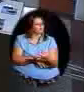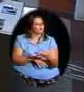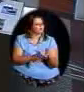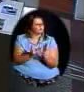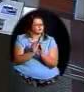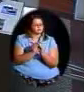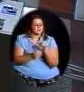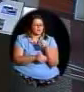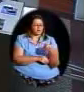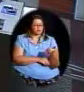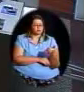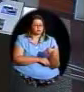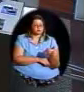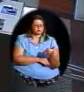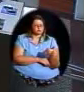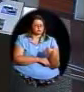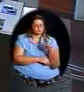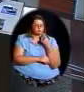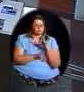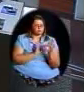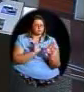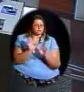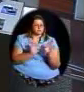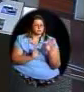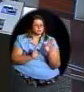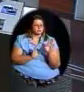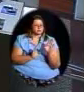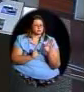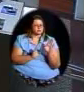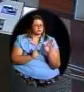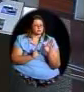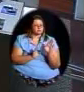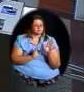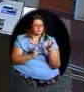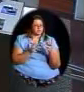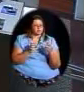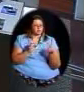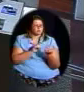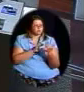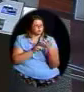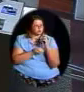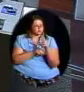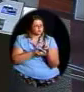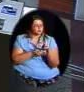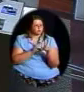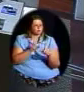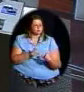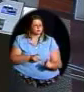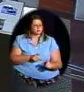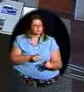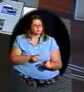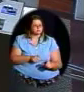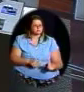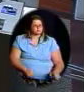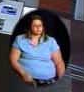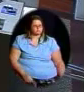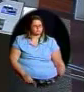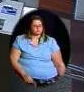on the bids that a board member would like to address or question?